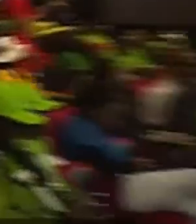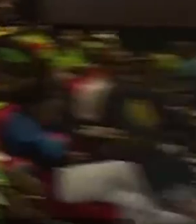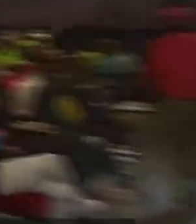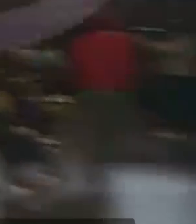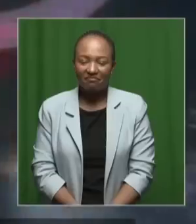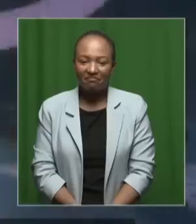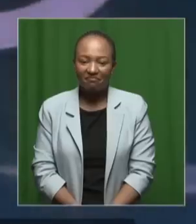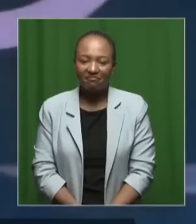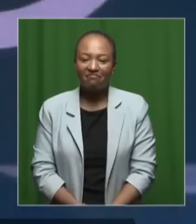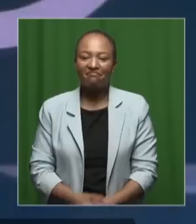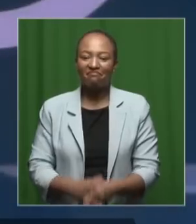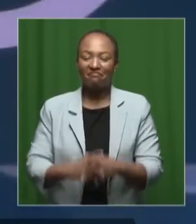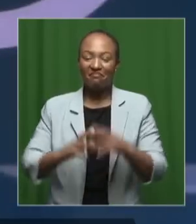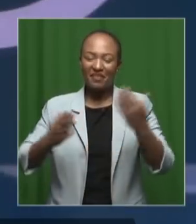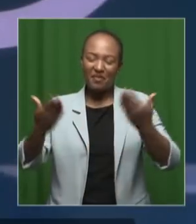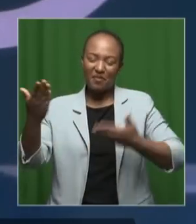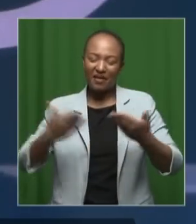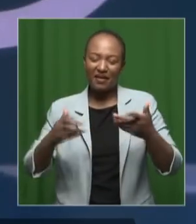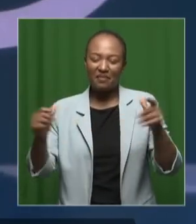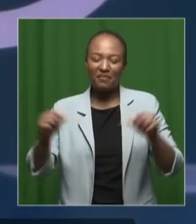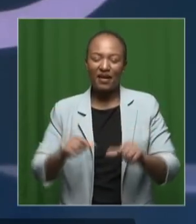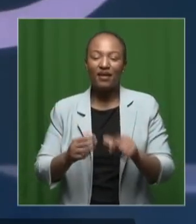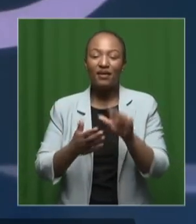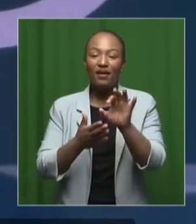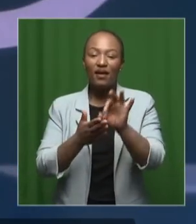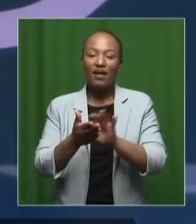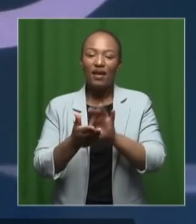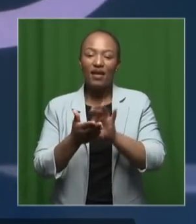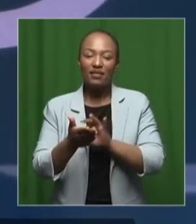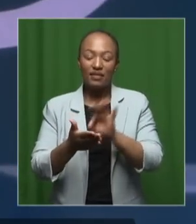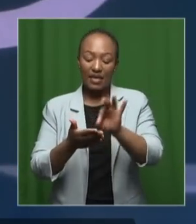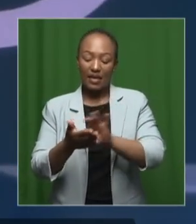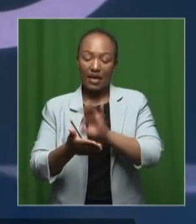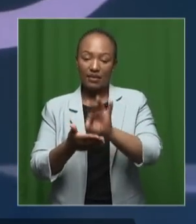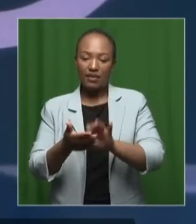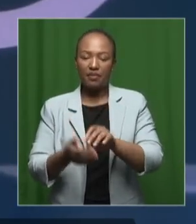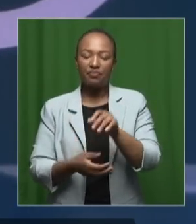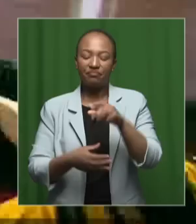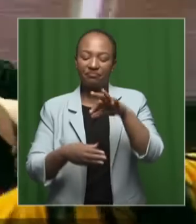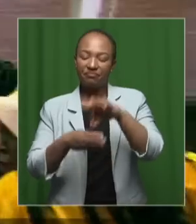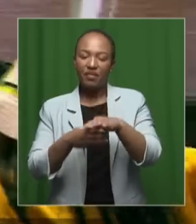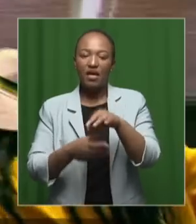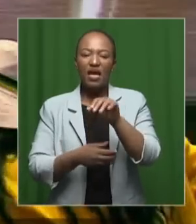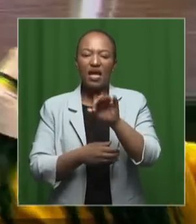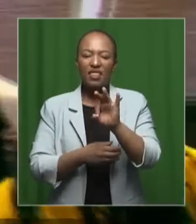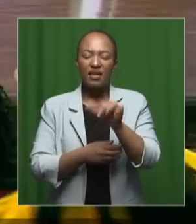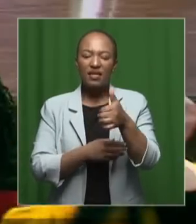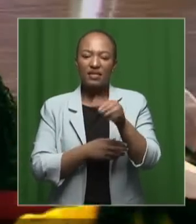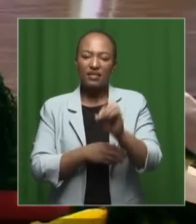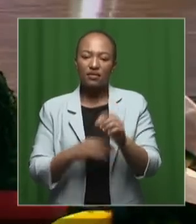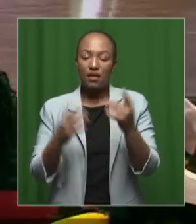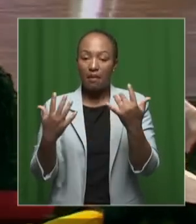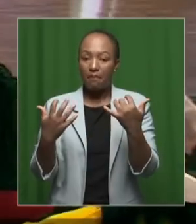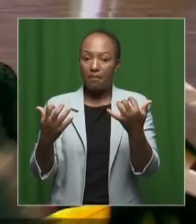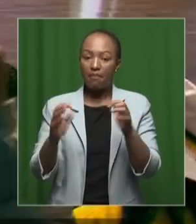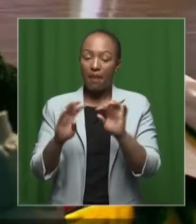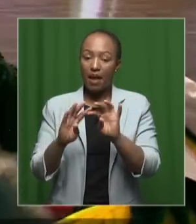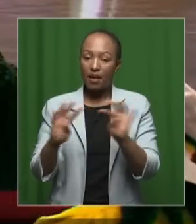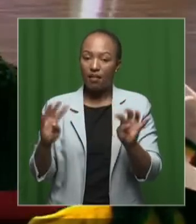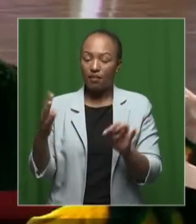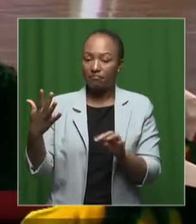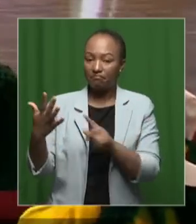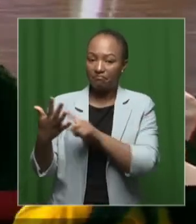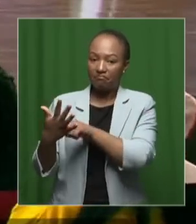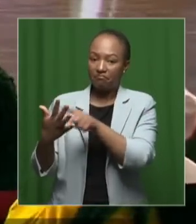And welcome back to Elections 360. Just a quick introduction once more of our panel this evening. Dr. Aaron Motsoaledi from the